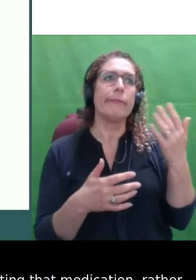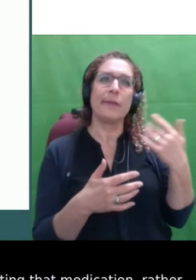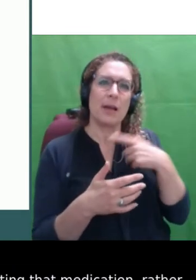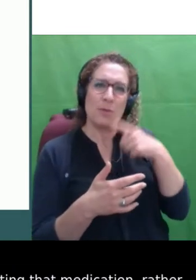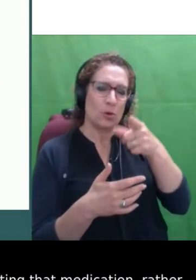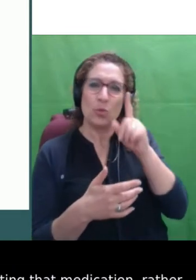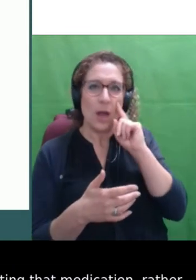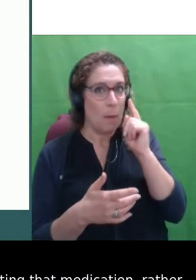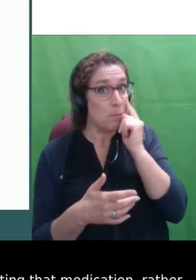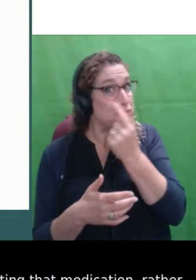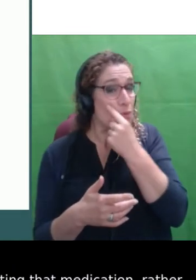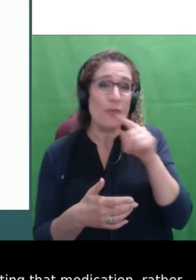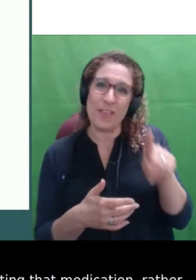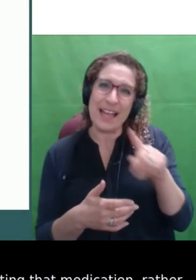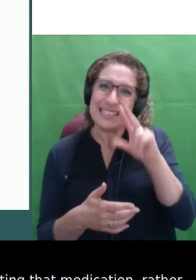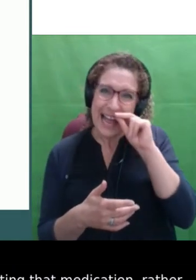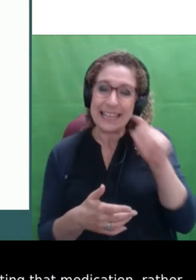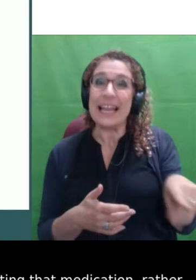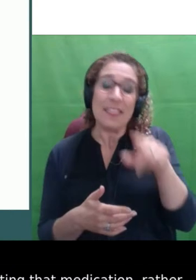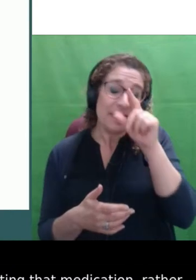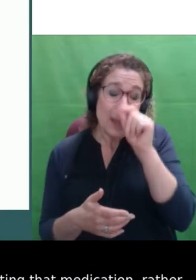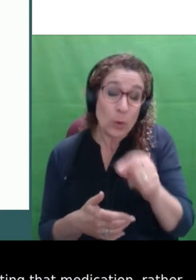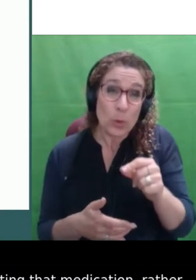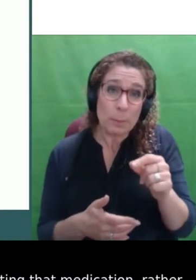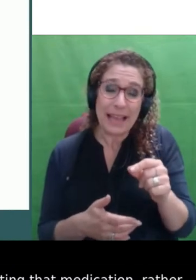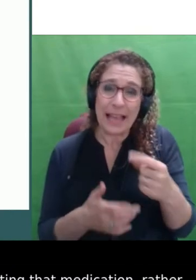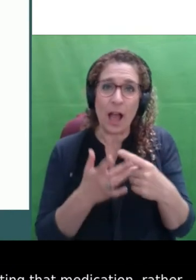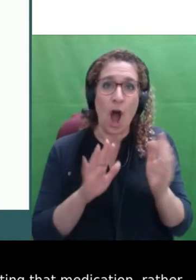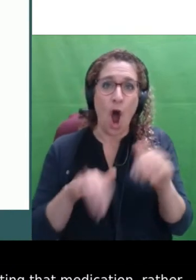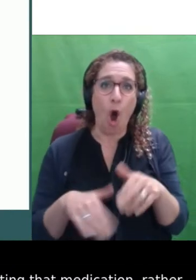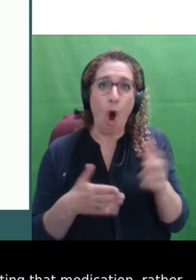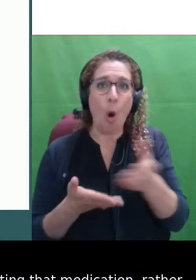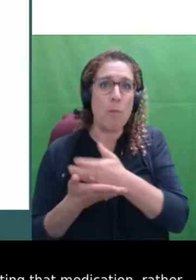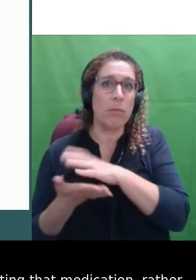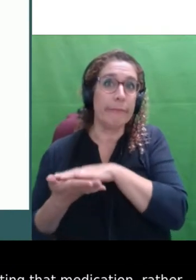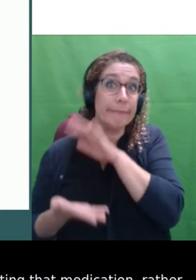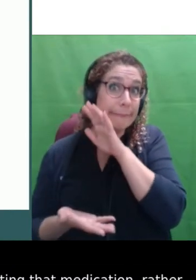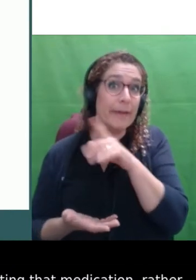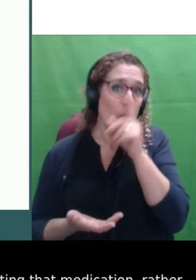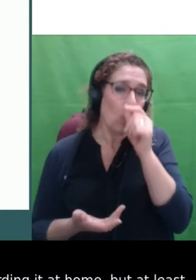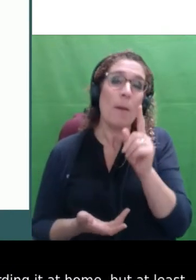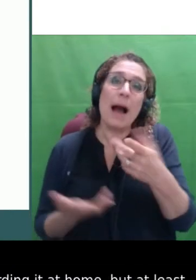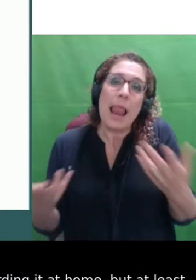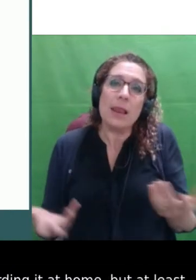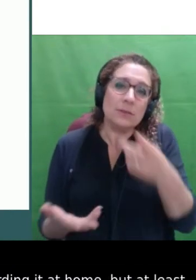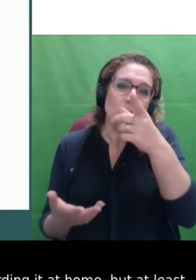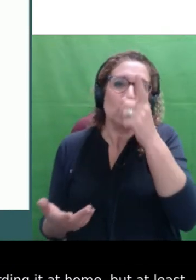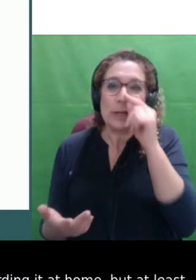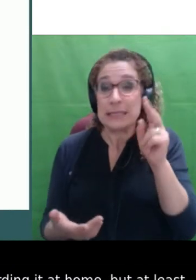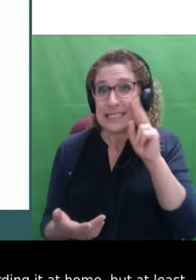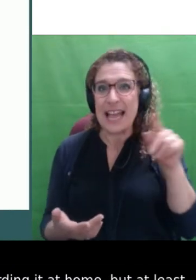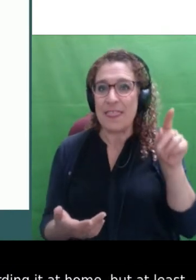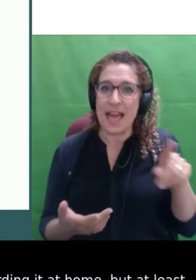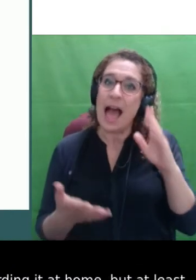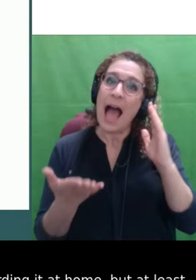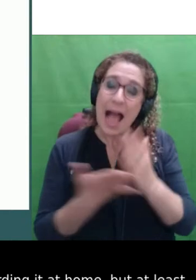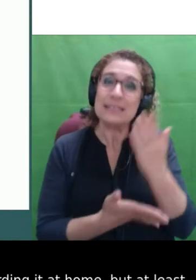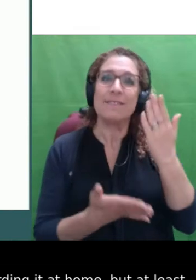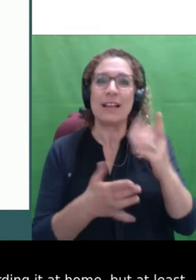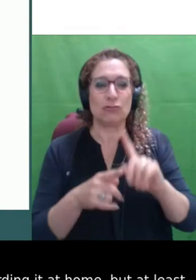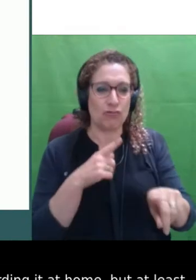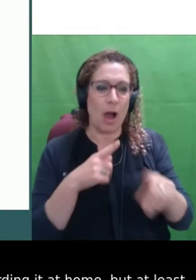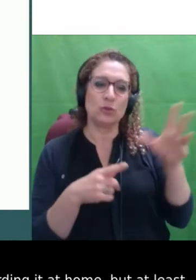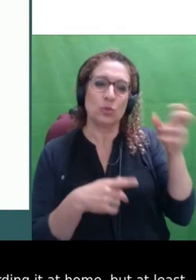taking it and they might just be um hoarding it at home but at least you can see that they're active actively trying to get the medication